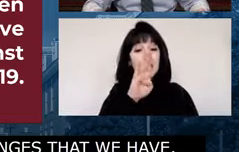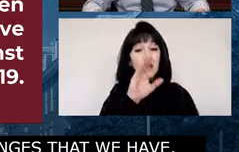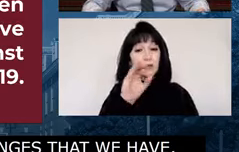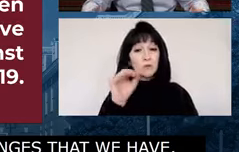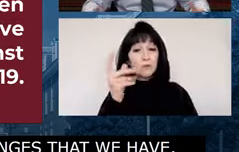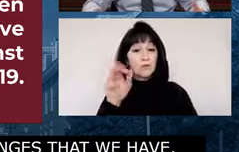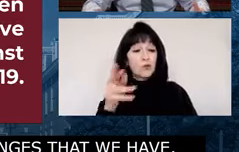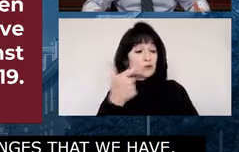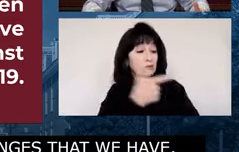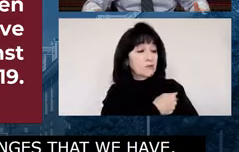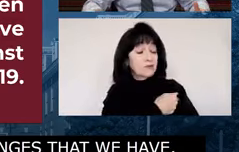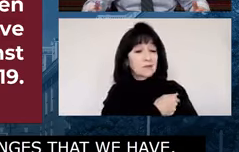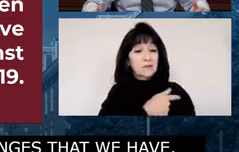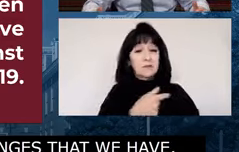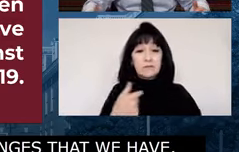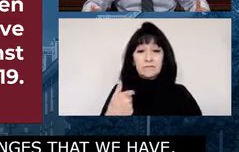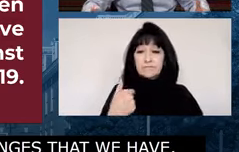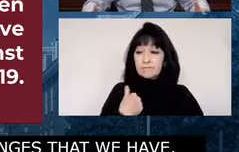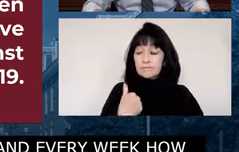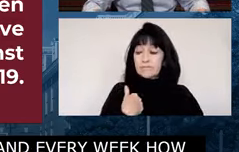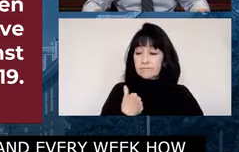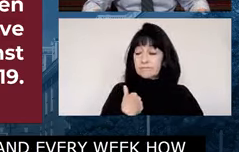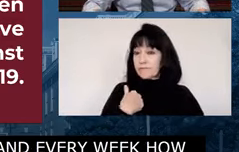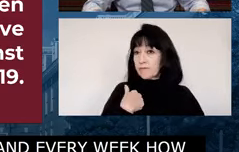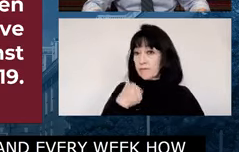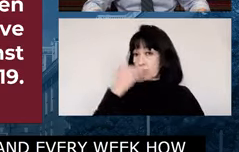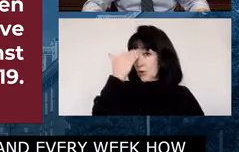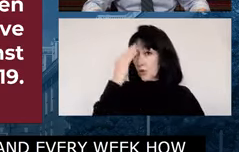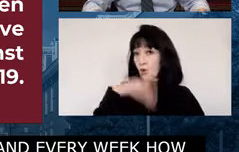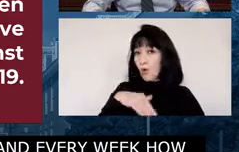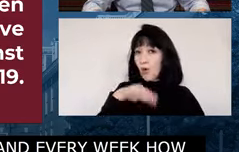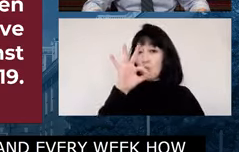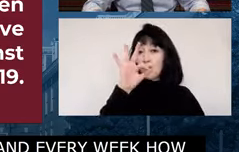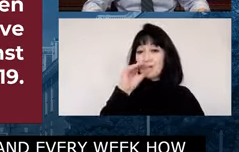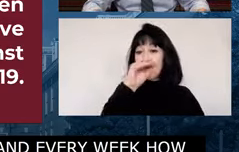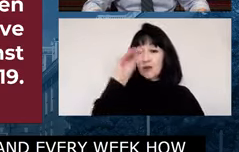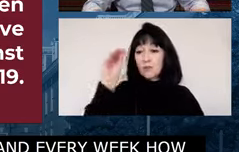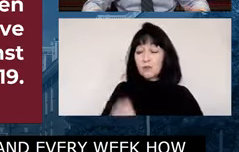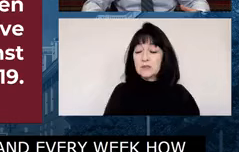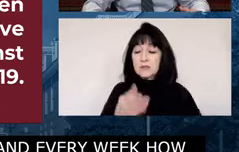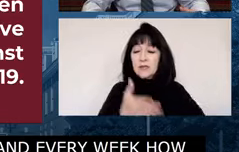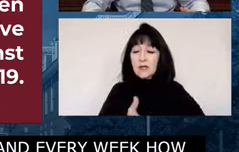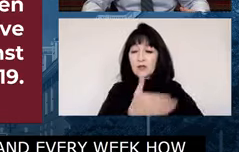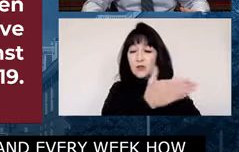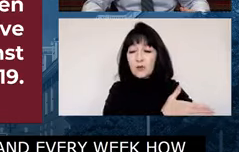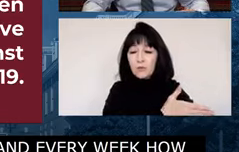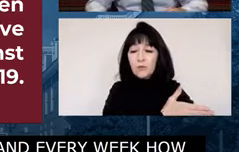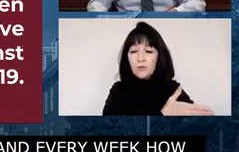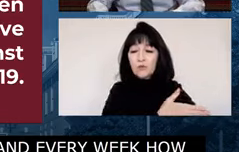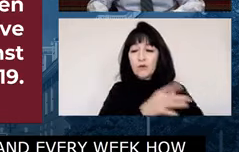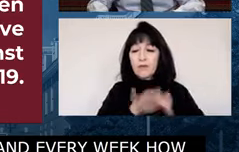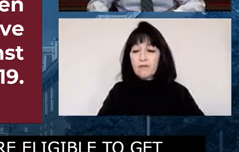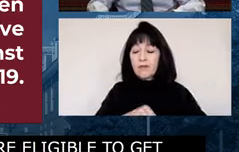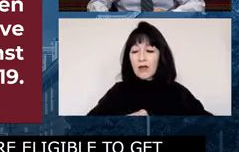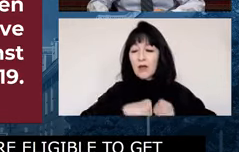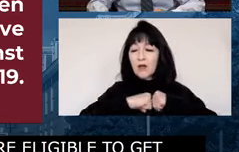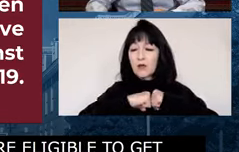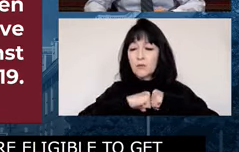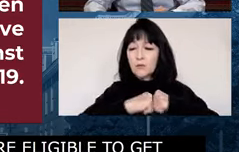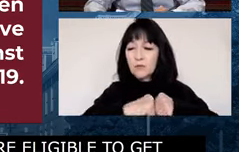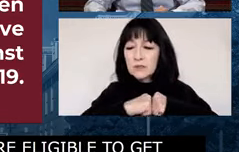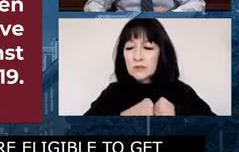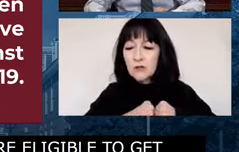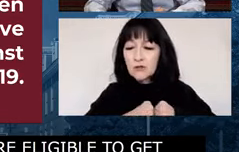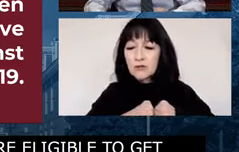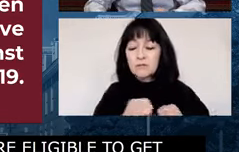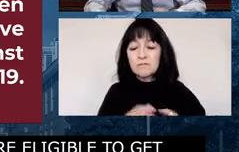shot. 90% improves to 90% the protection against ending up with a serious